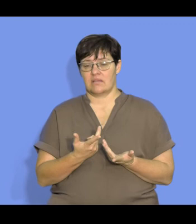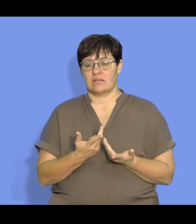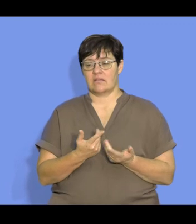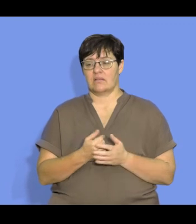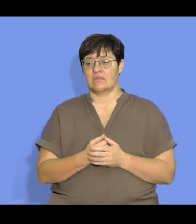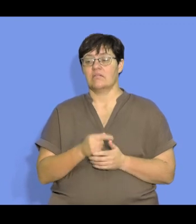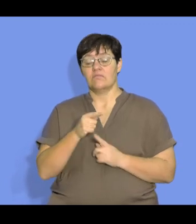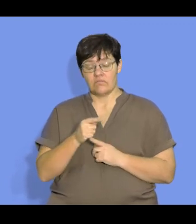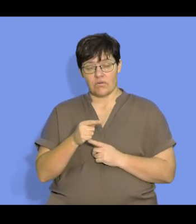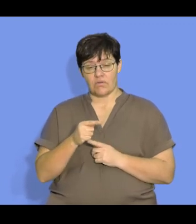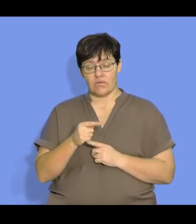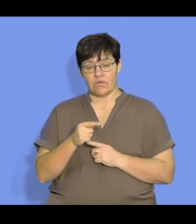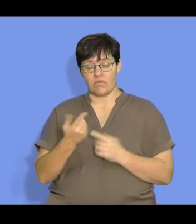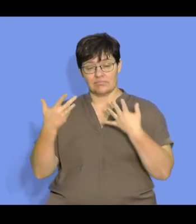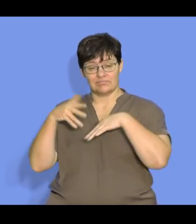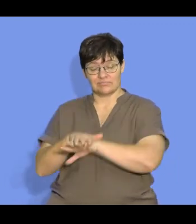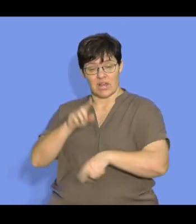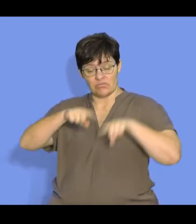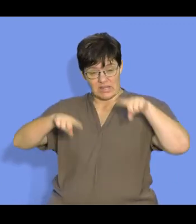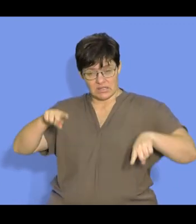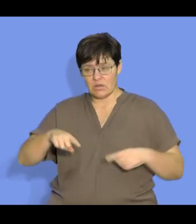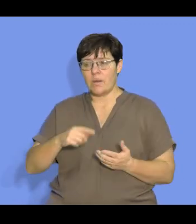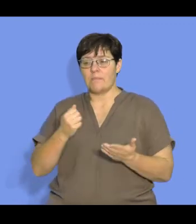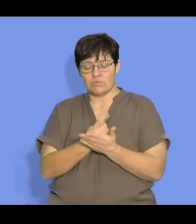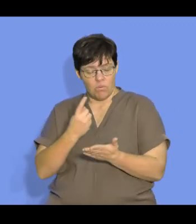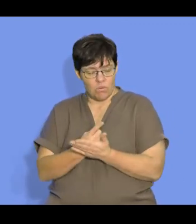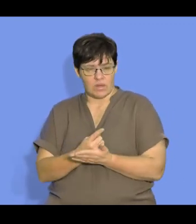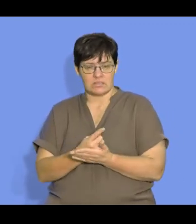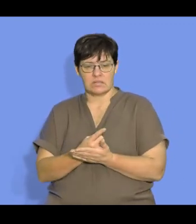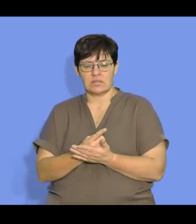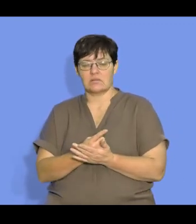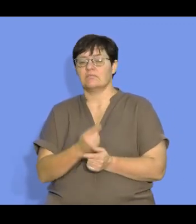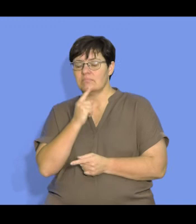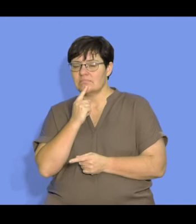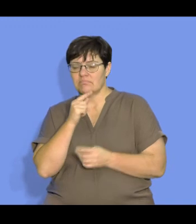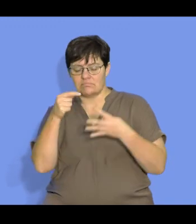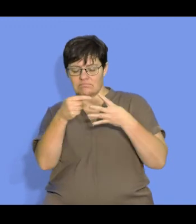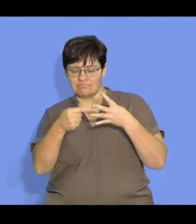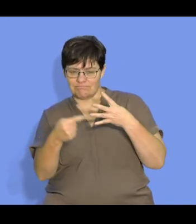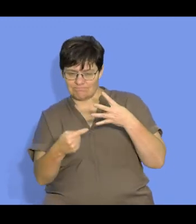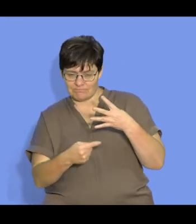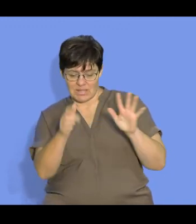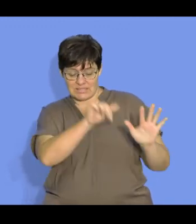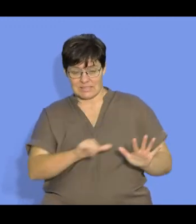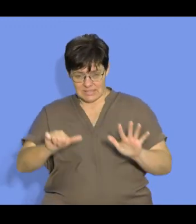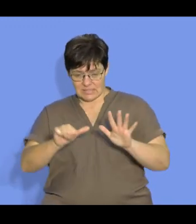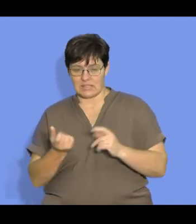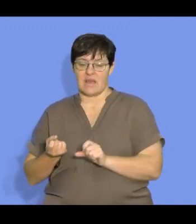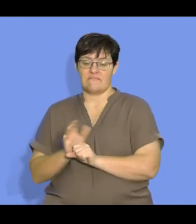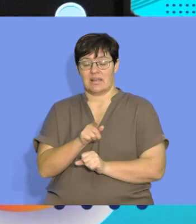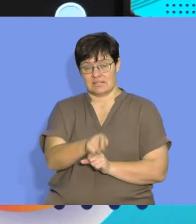of reactions, you must try and always recall the factors that affect the